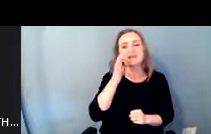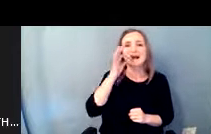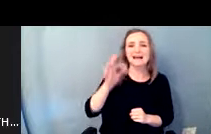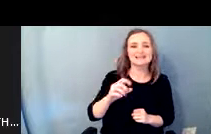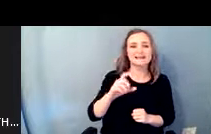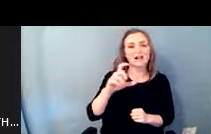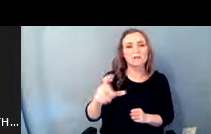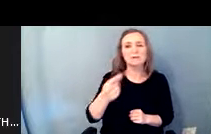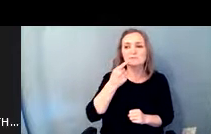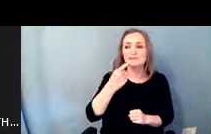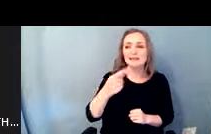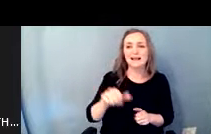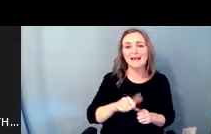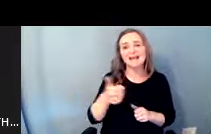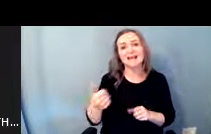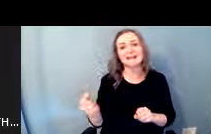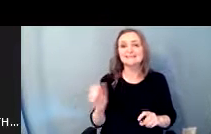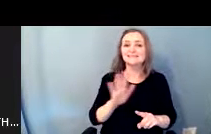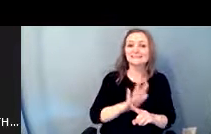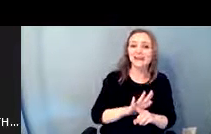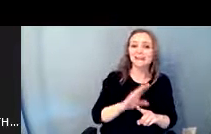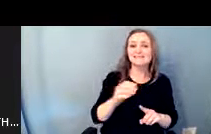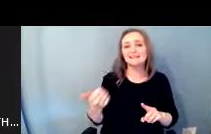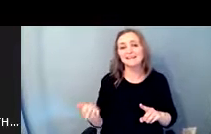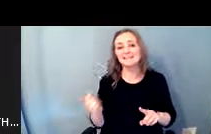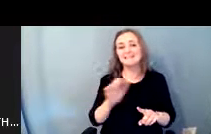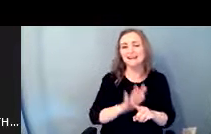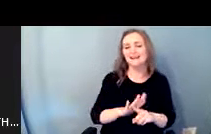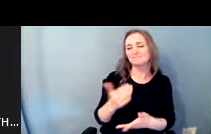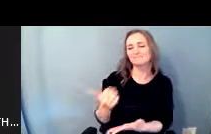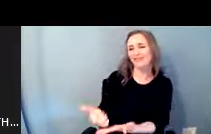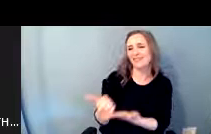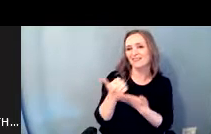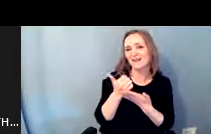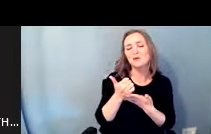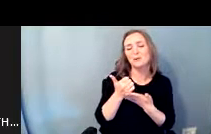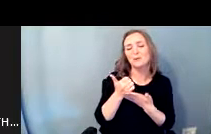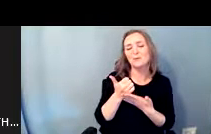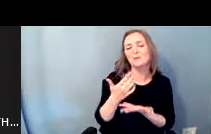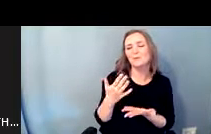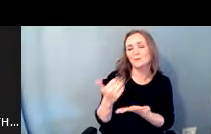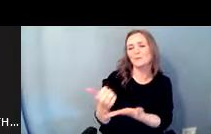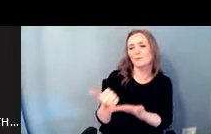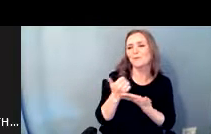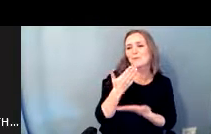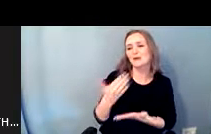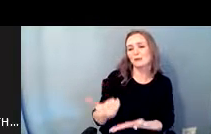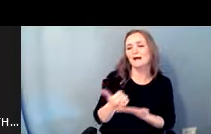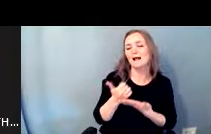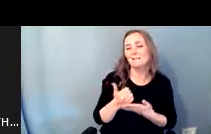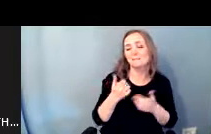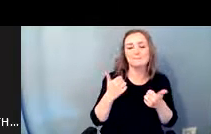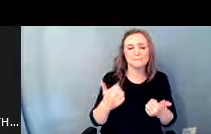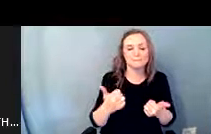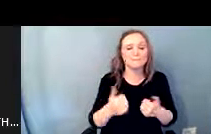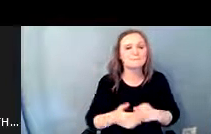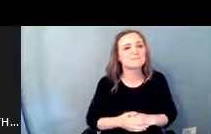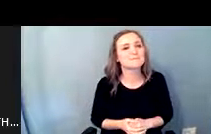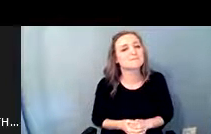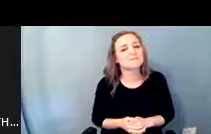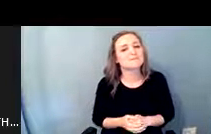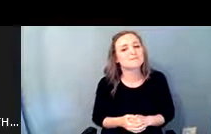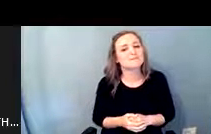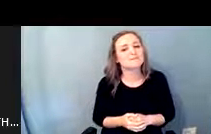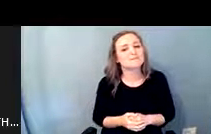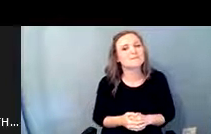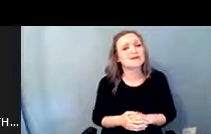please. But that's really helpful. So if we go to slide 1, I'm going to turn my video